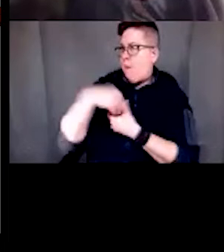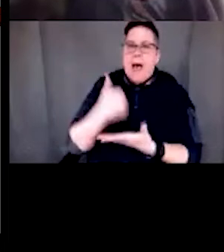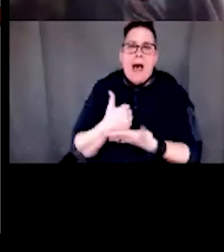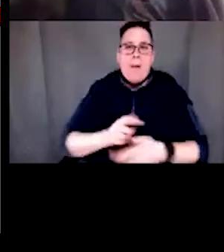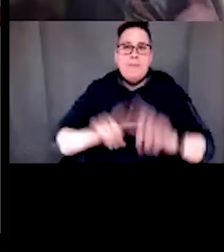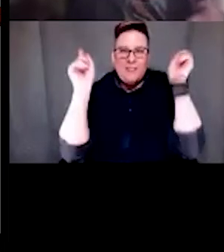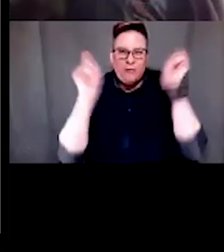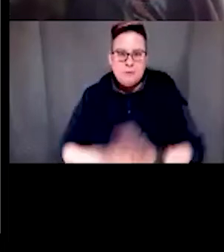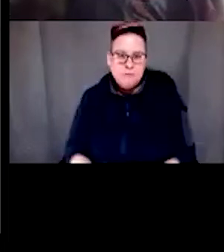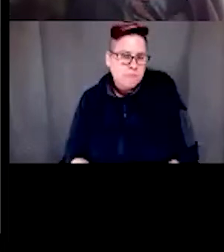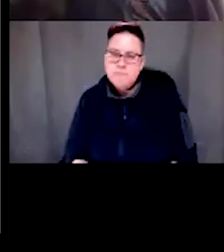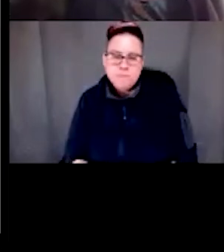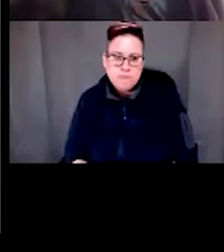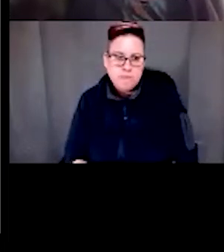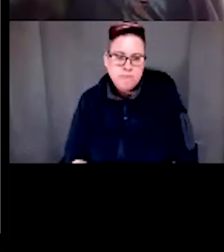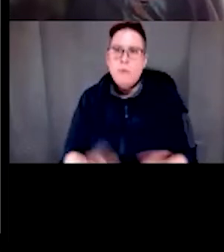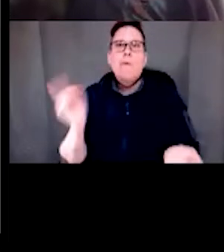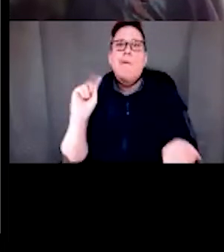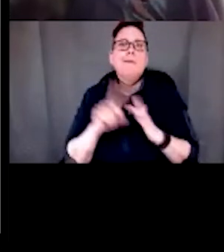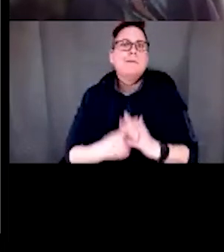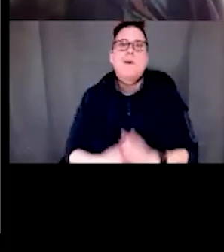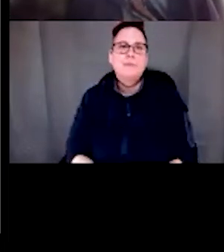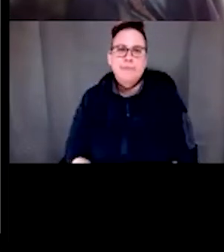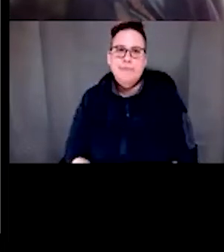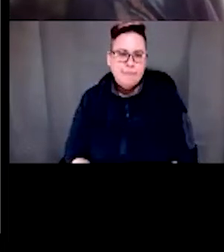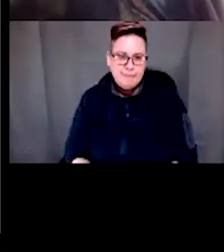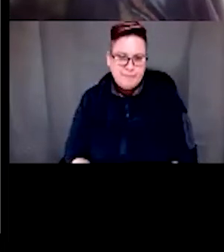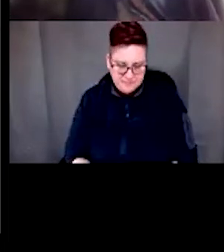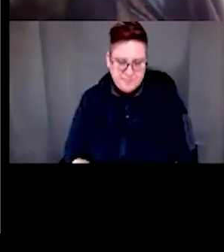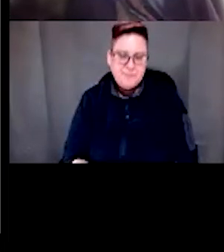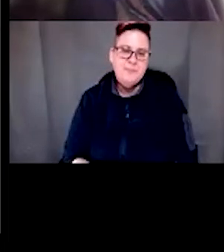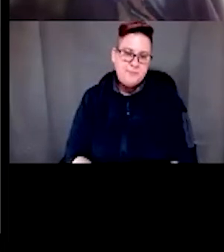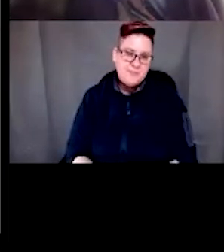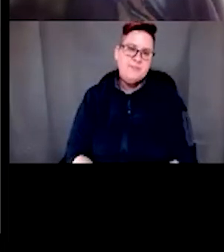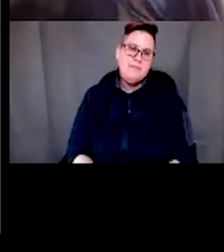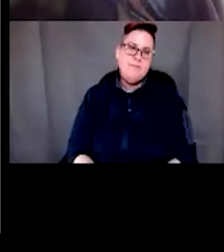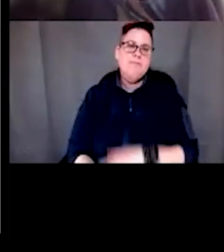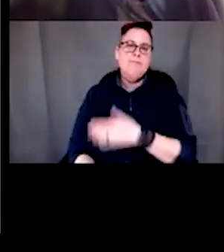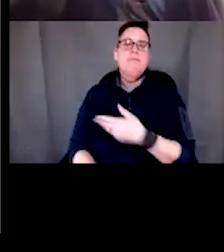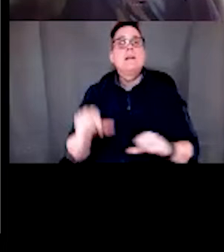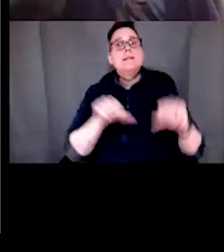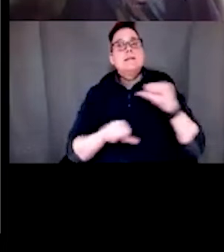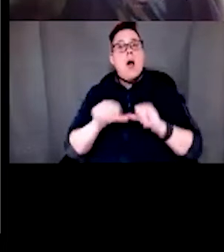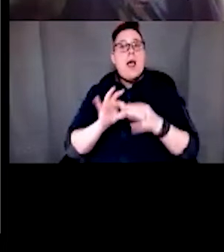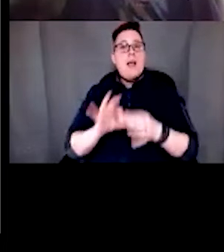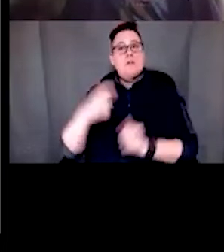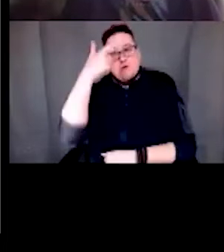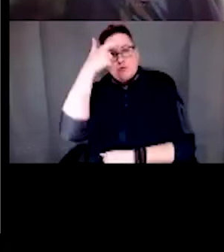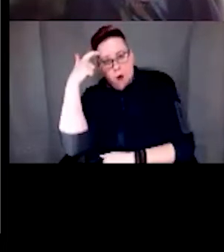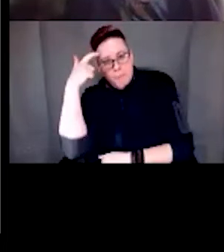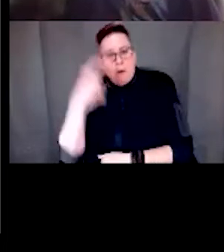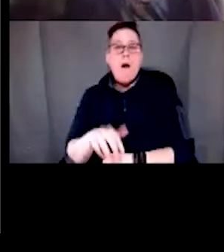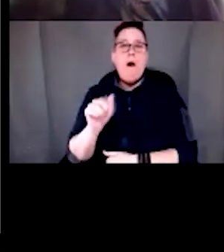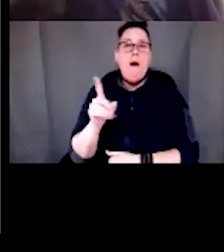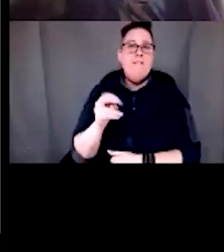in all this? Where do you even start? Well, the science of trauma and adversity indicates